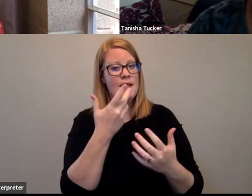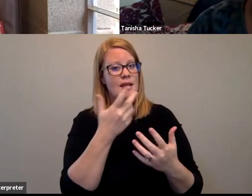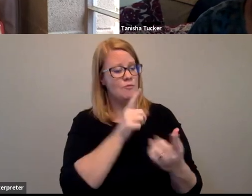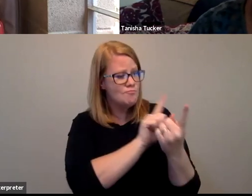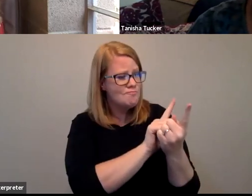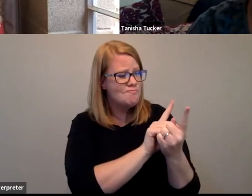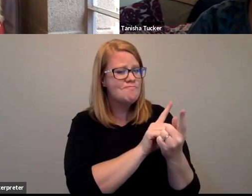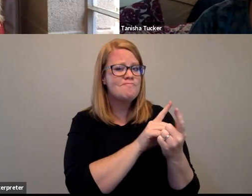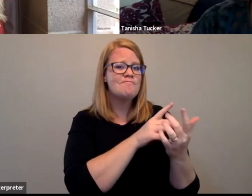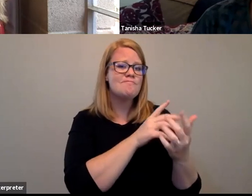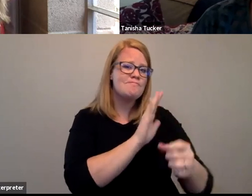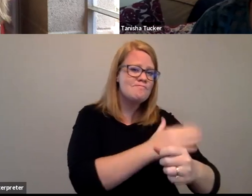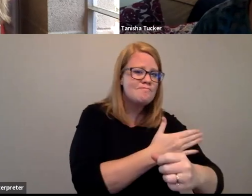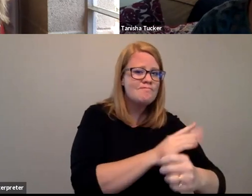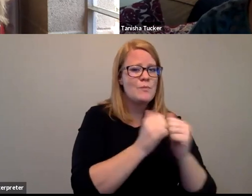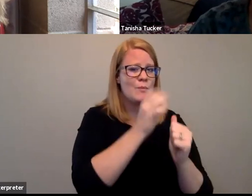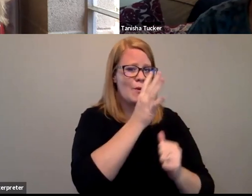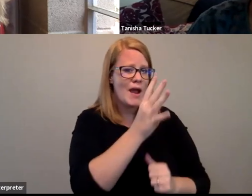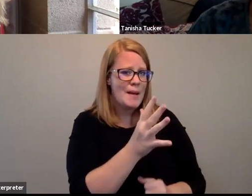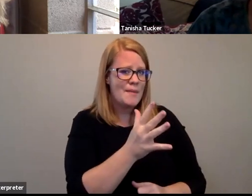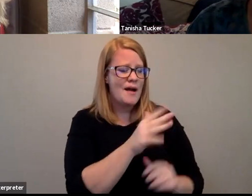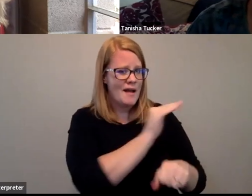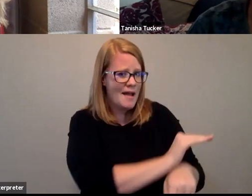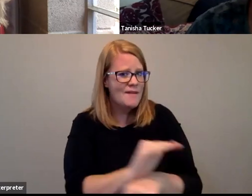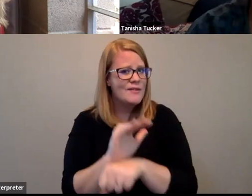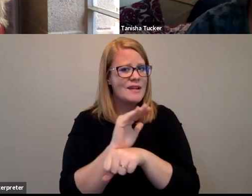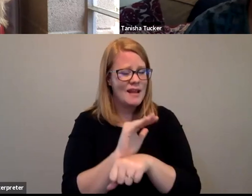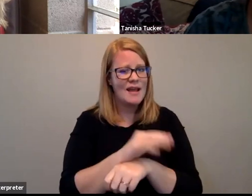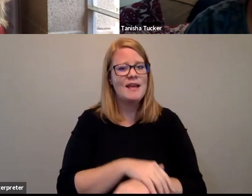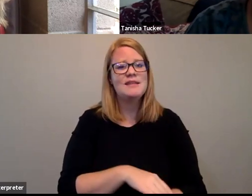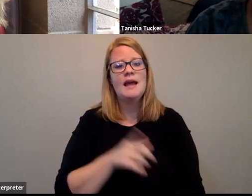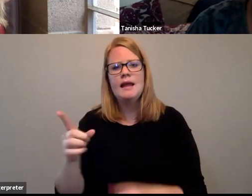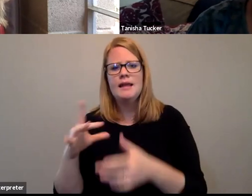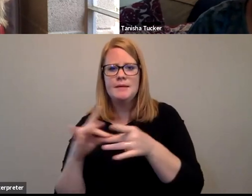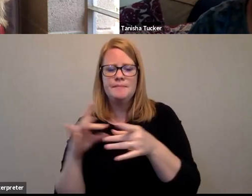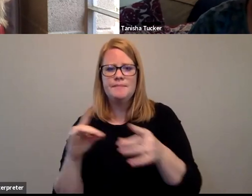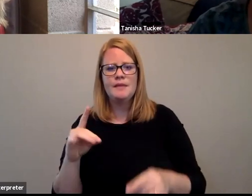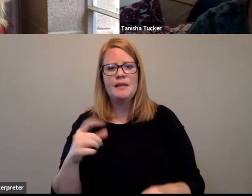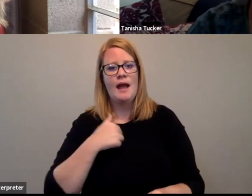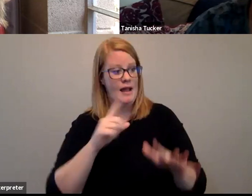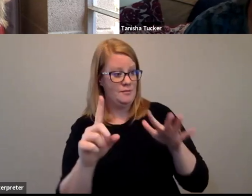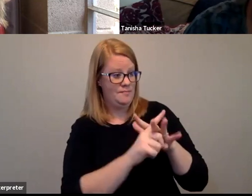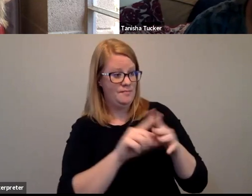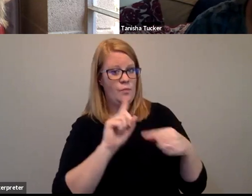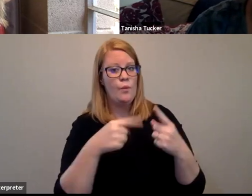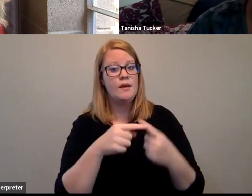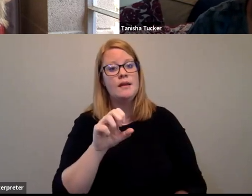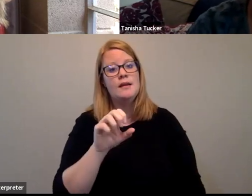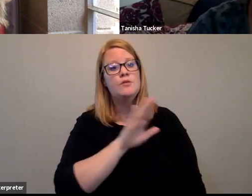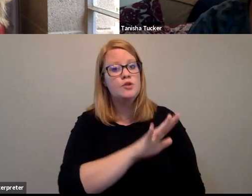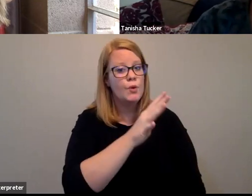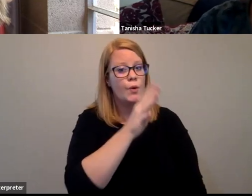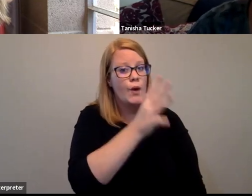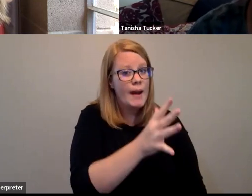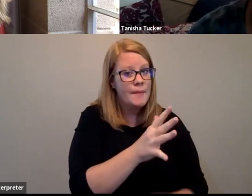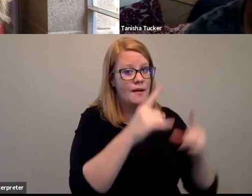he also said, I used to come out here when it was, Juanita's camp. And I came out here when it was Stella's camp. And now I'm coming out here and